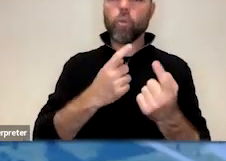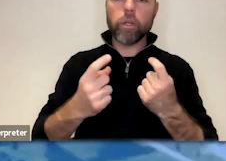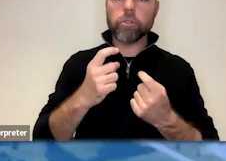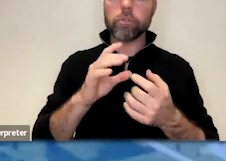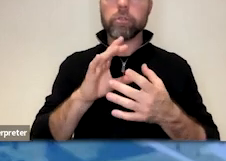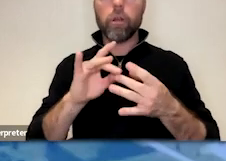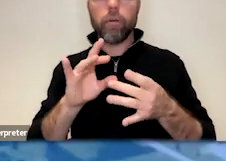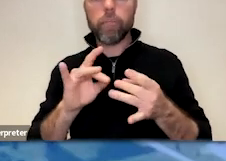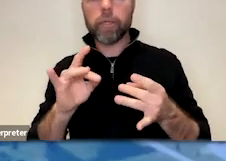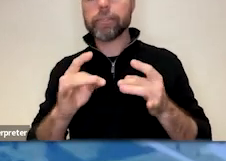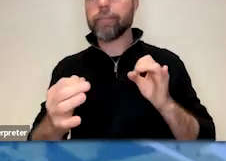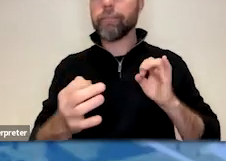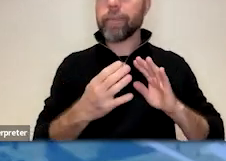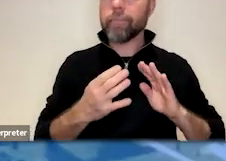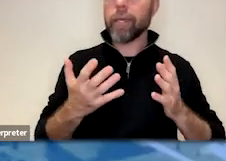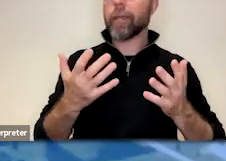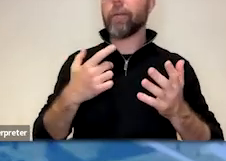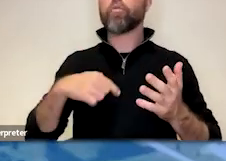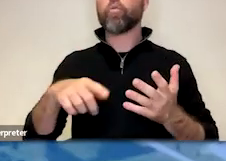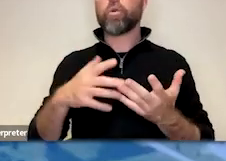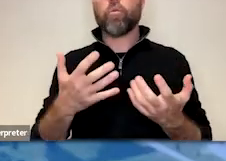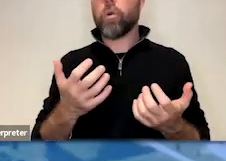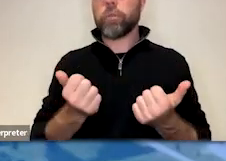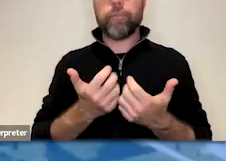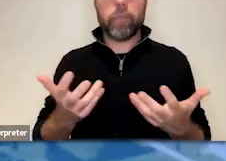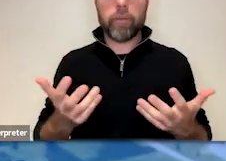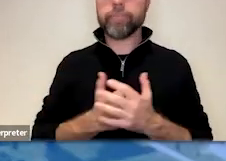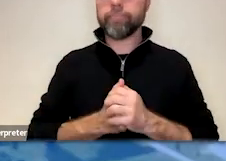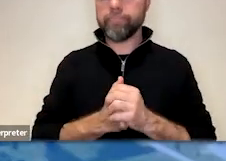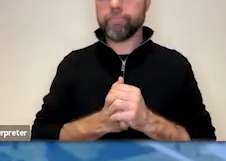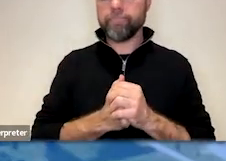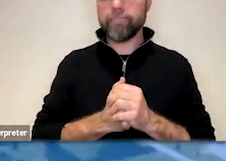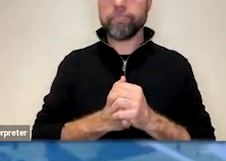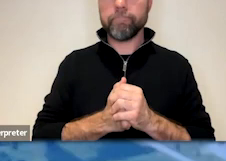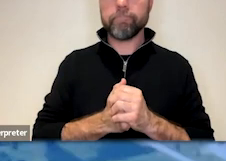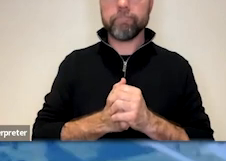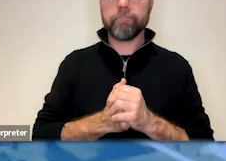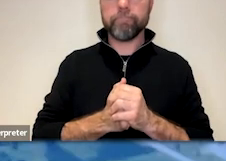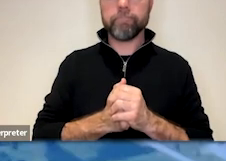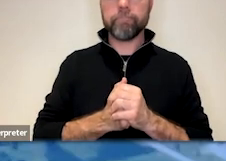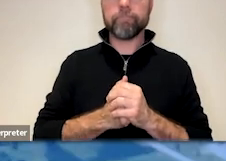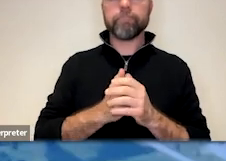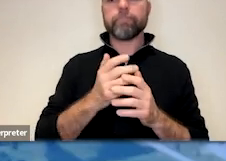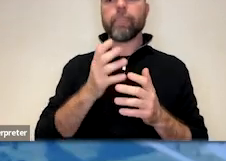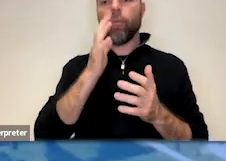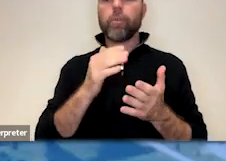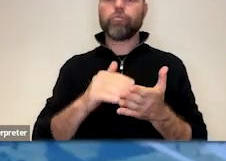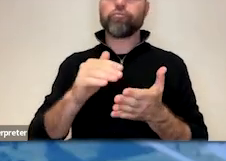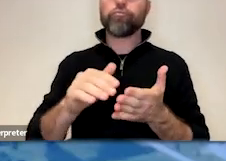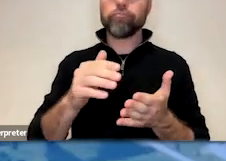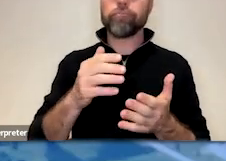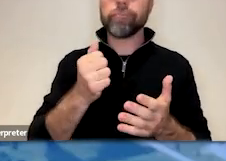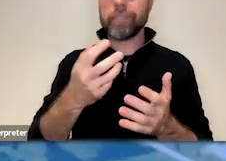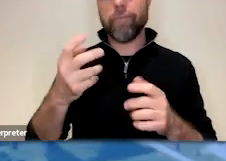comments, feedback, we want it all. I'm going to say that a couple of times